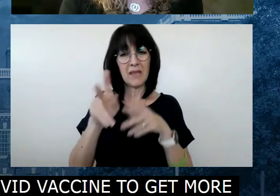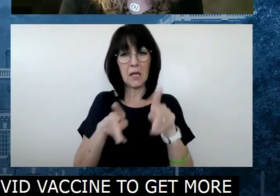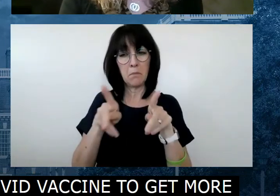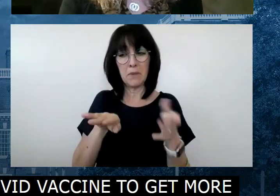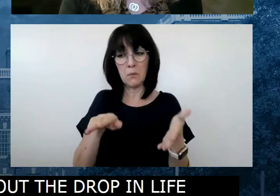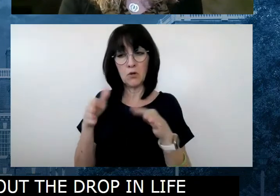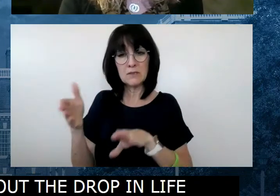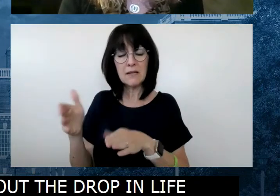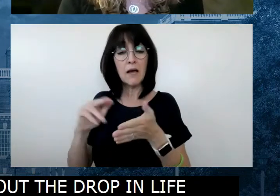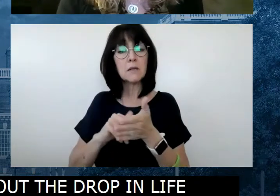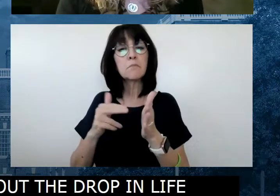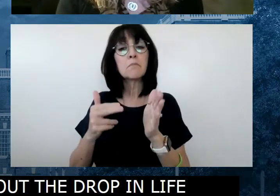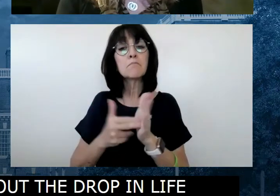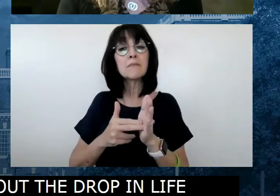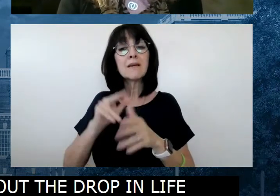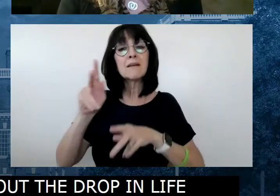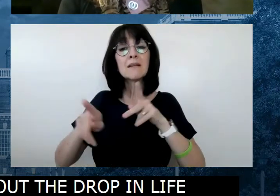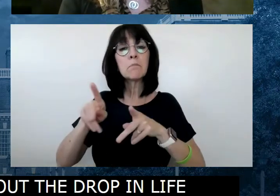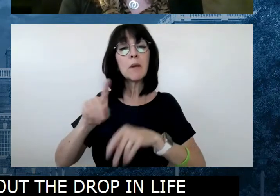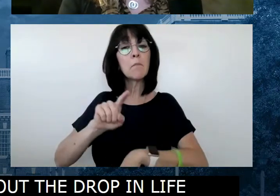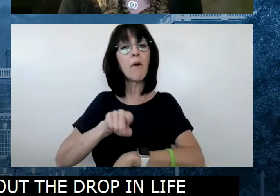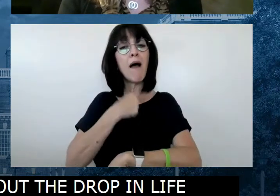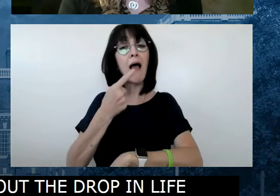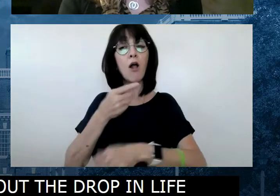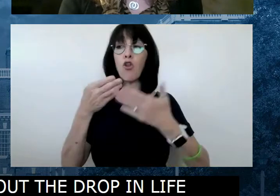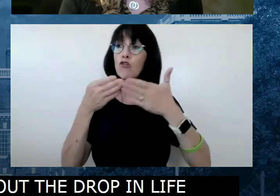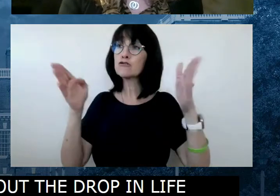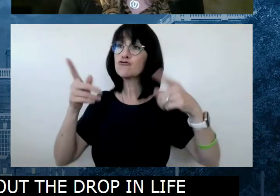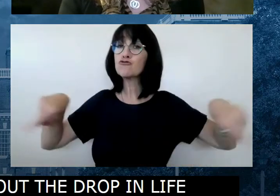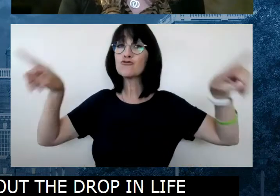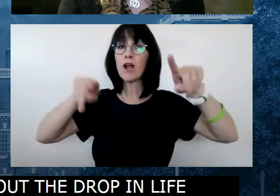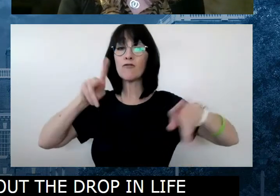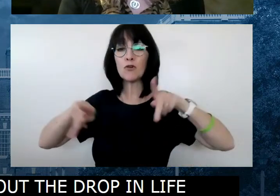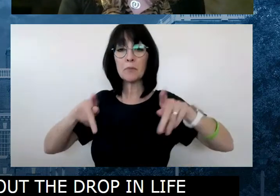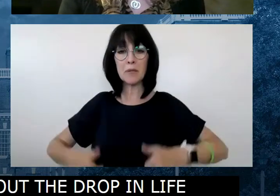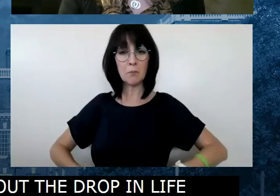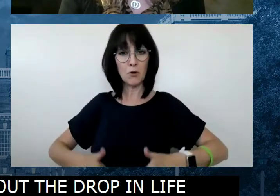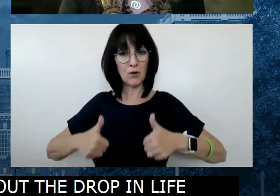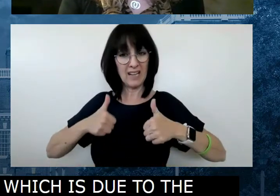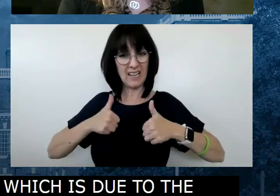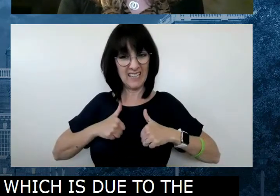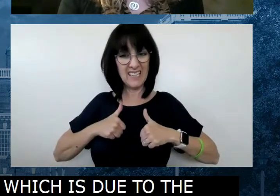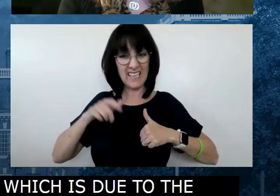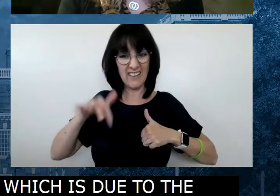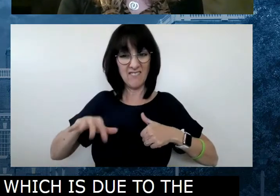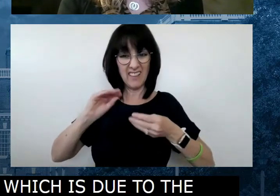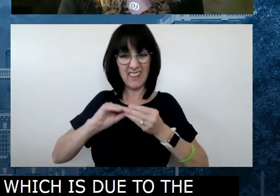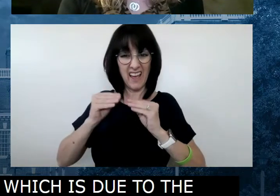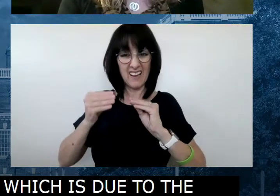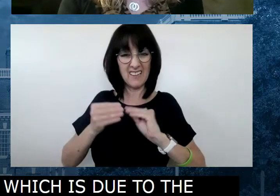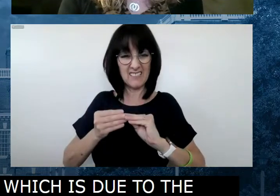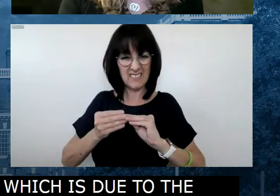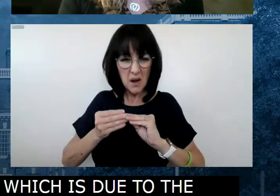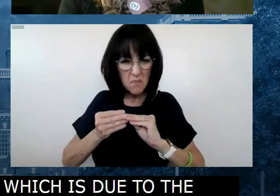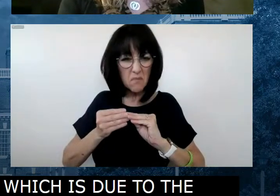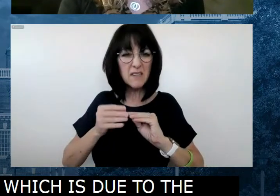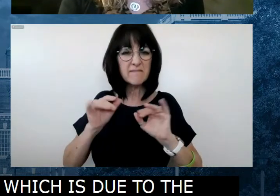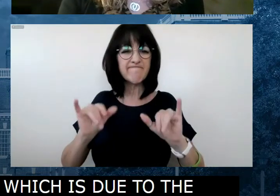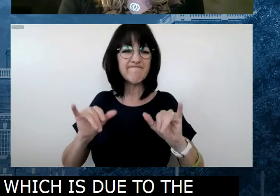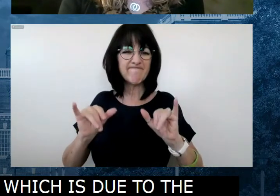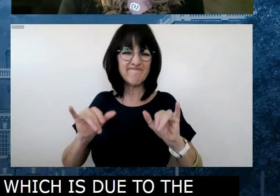but not surprising information from a recent study looking at the long-term impacts of the